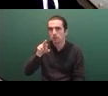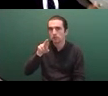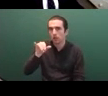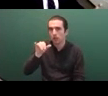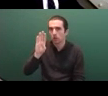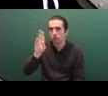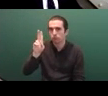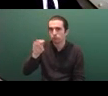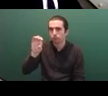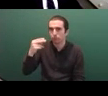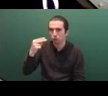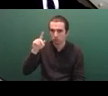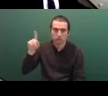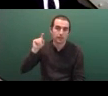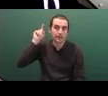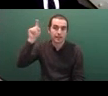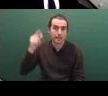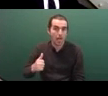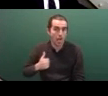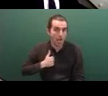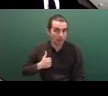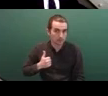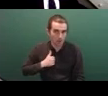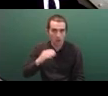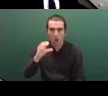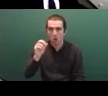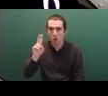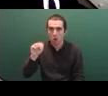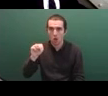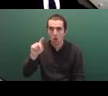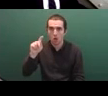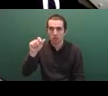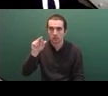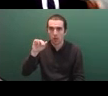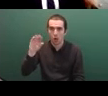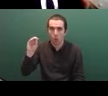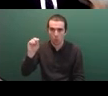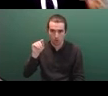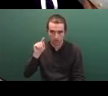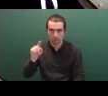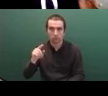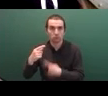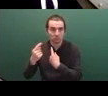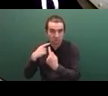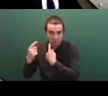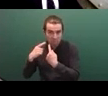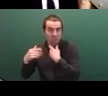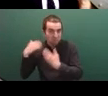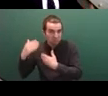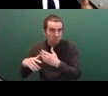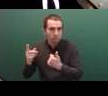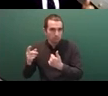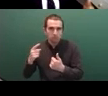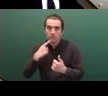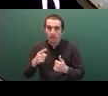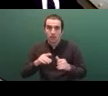are the essential knowledge, skills, and understanding you want the student to get from the lesson? How do my pupils learn best? The